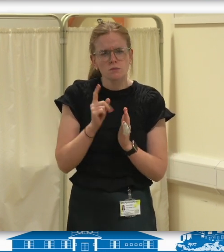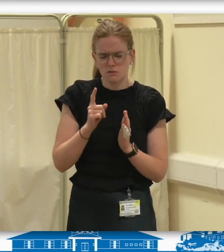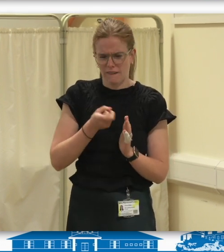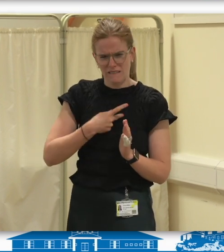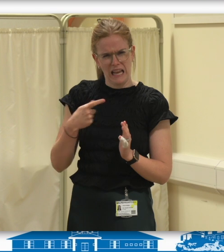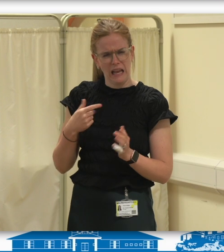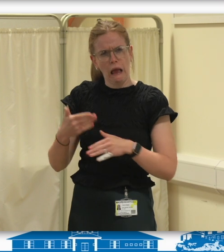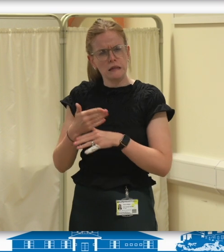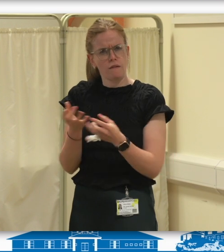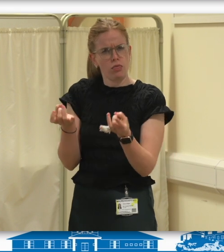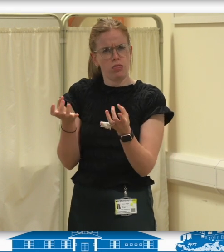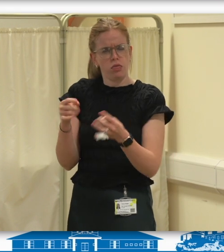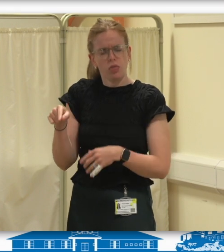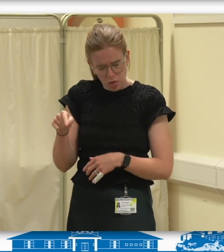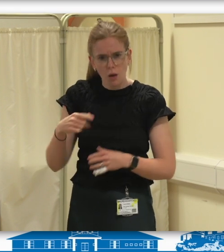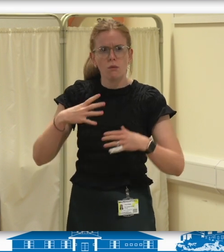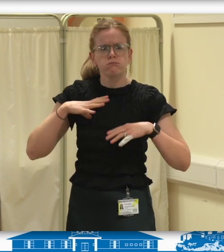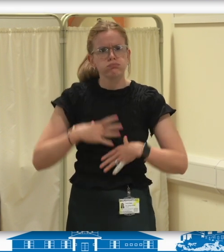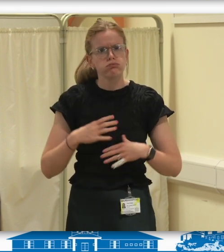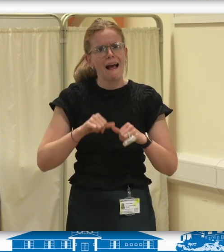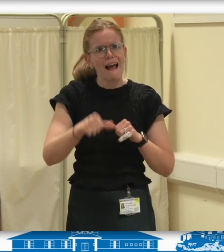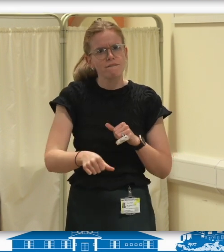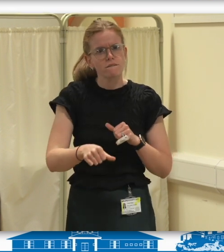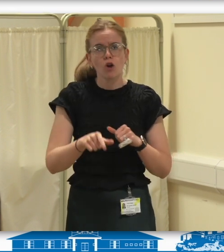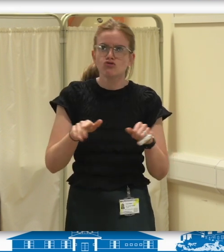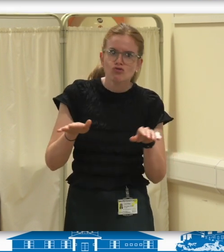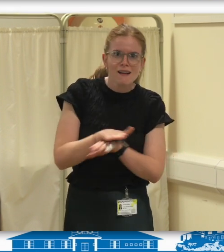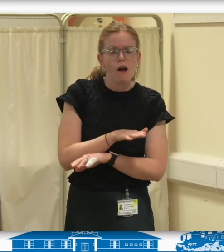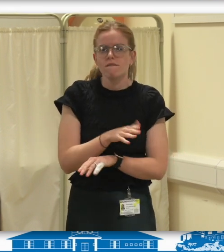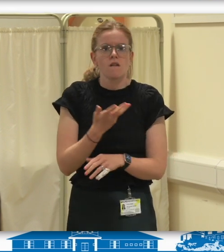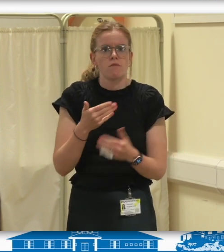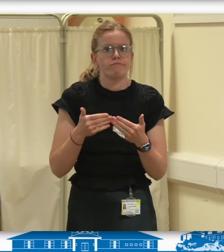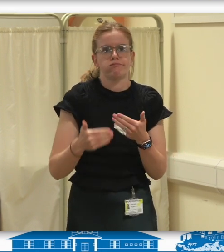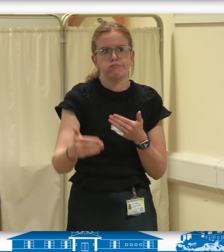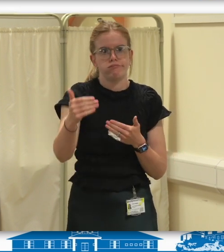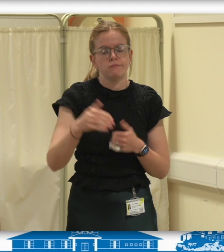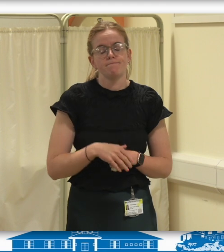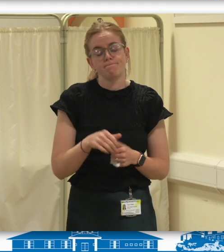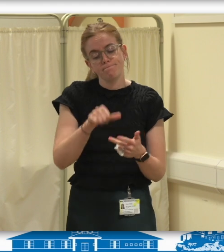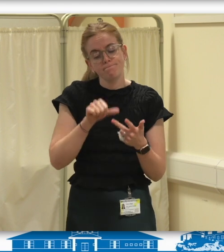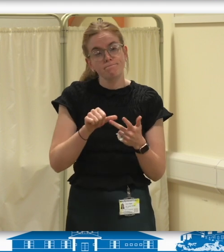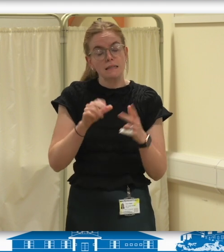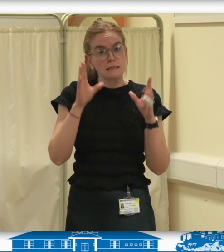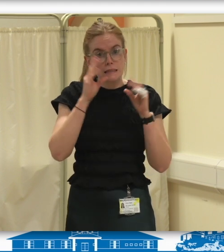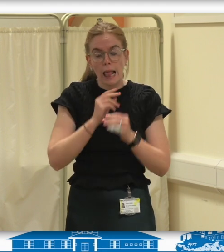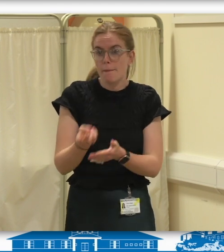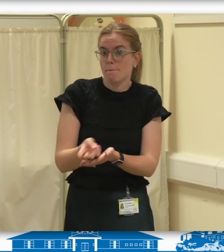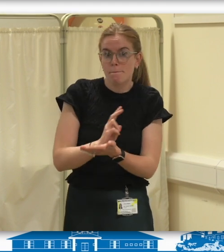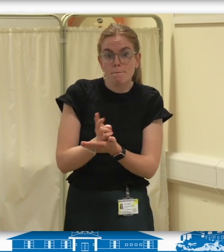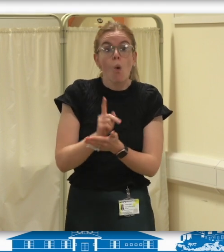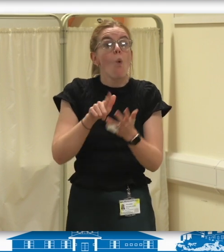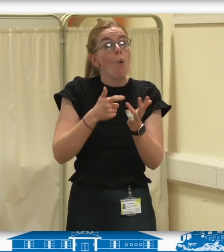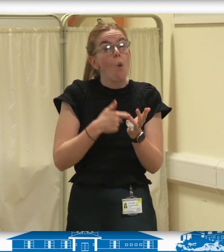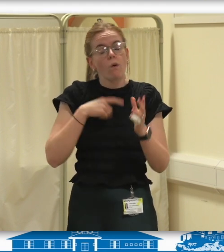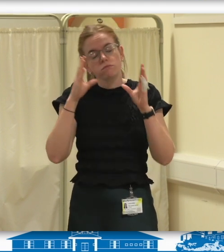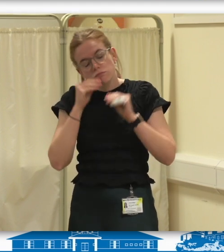a prolonged recovery. And unrefreshing sleep or sleep disturbances, or both, maybe too much sleep